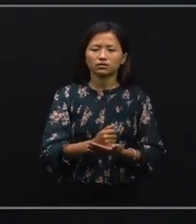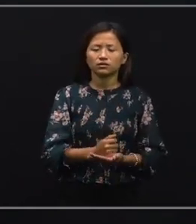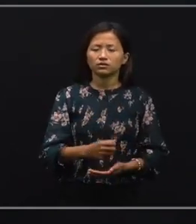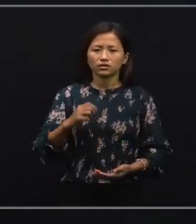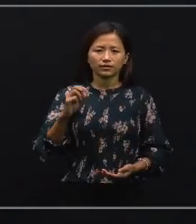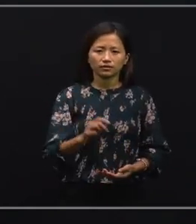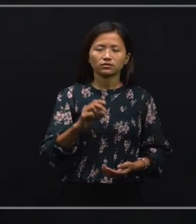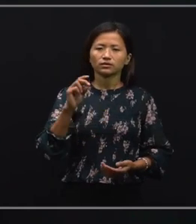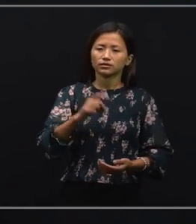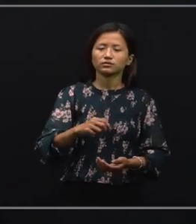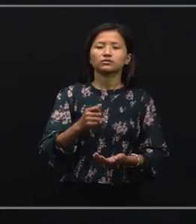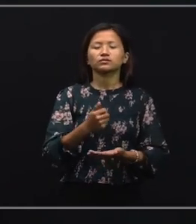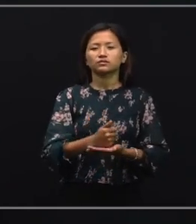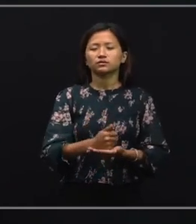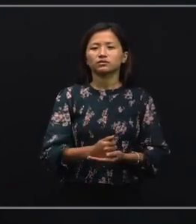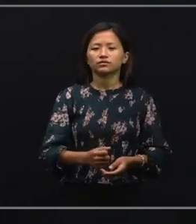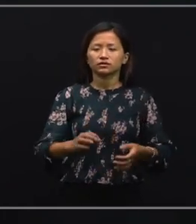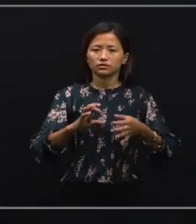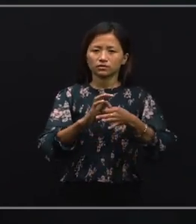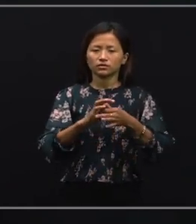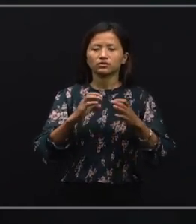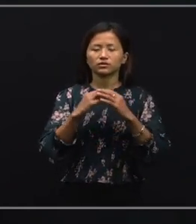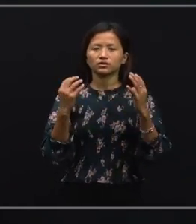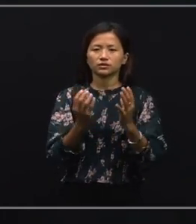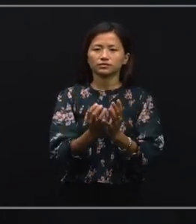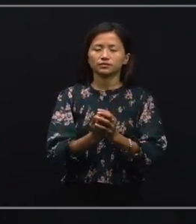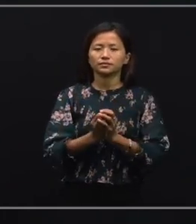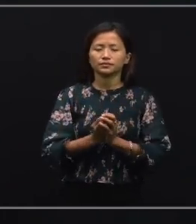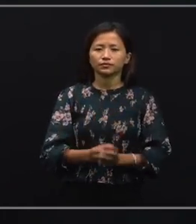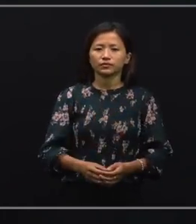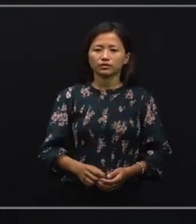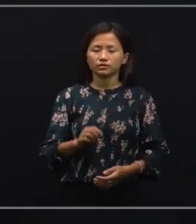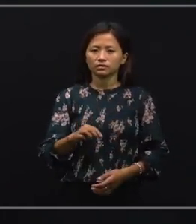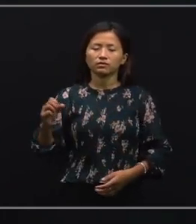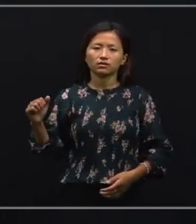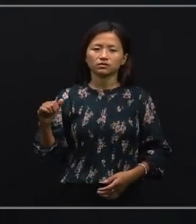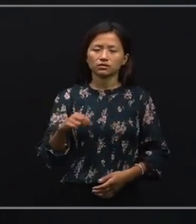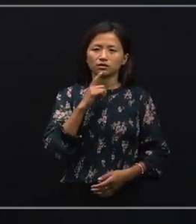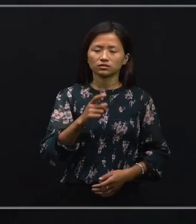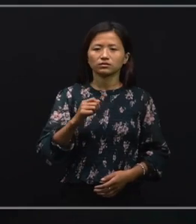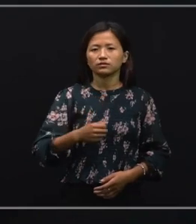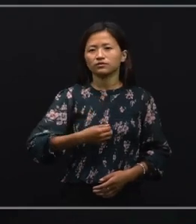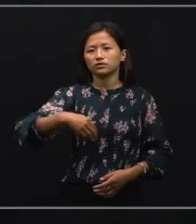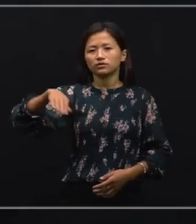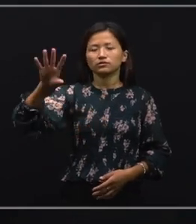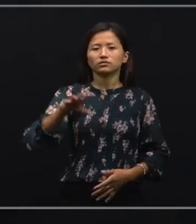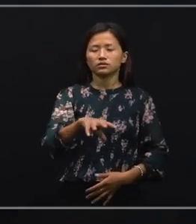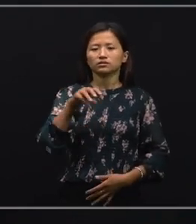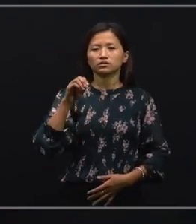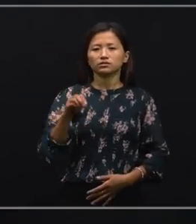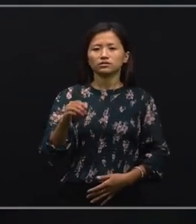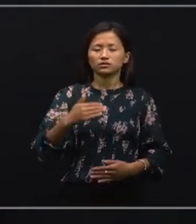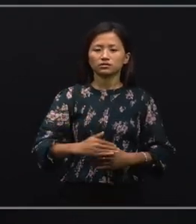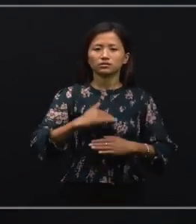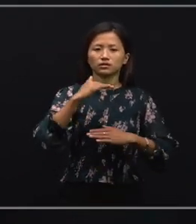his decision against their relationship. So this might have forced him, compelled him to